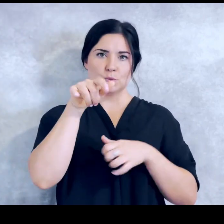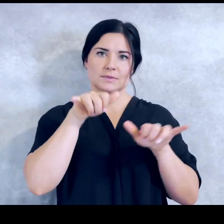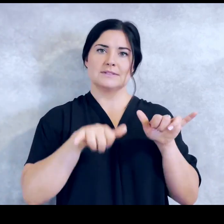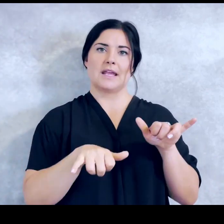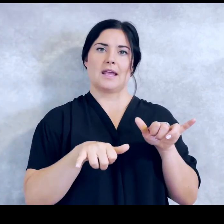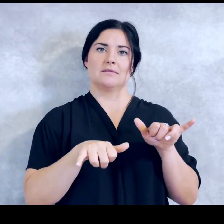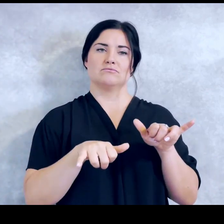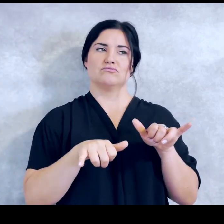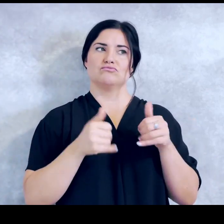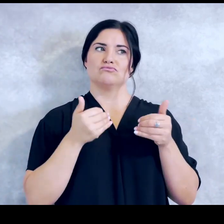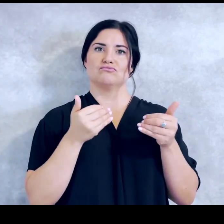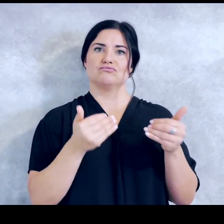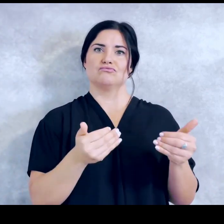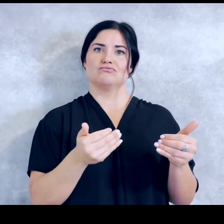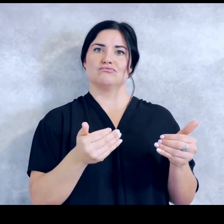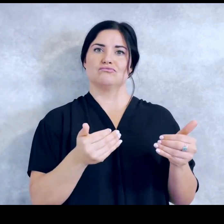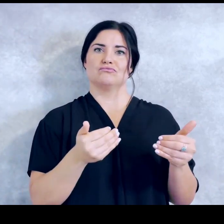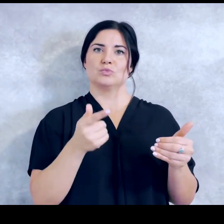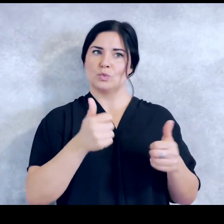and that you stay